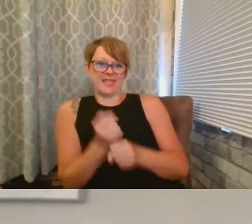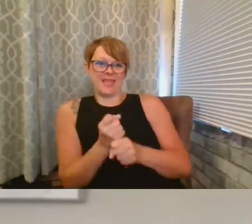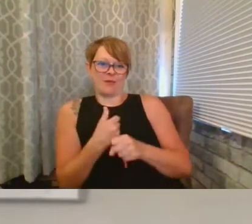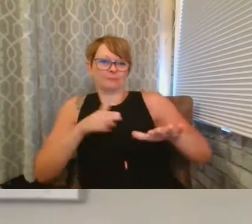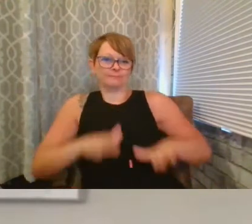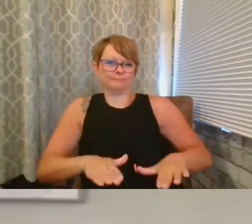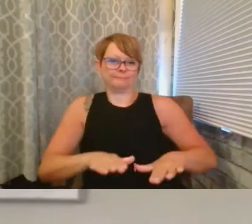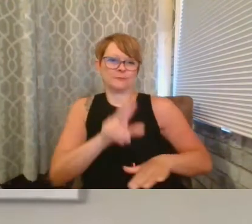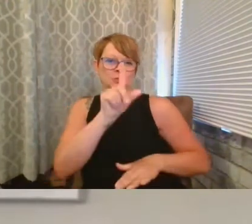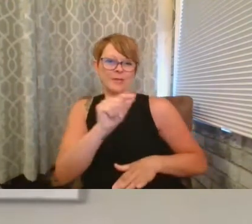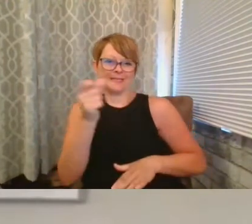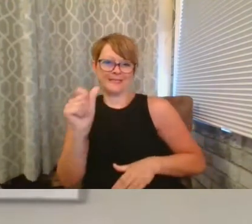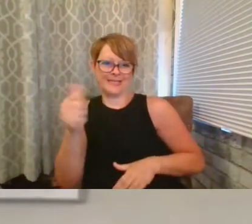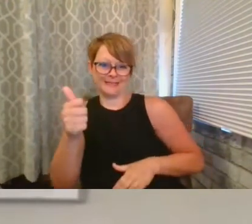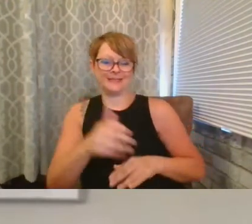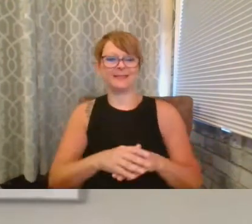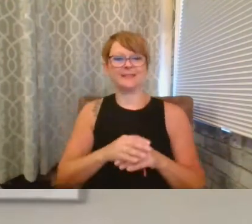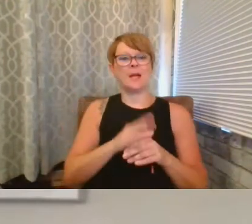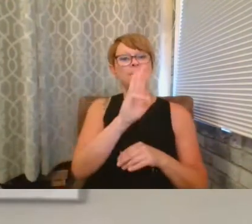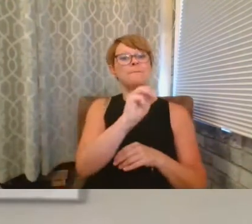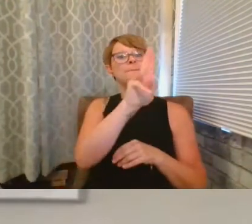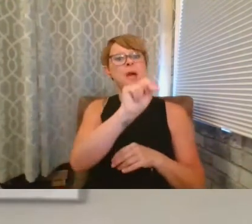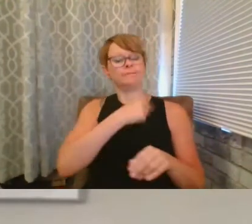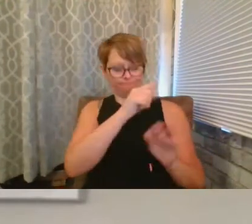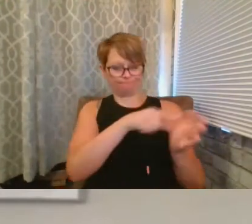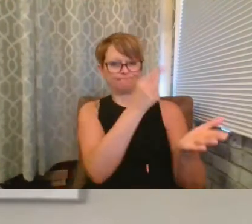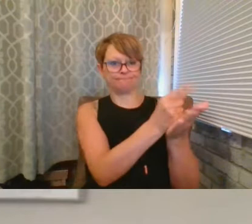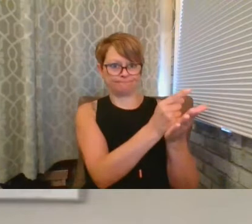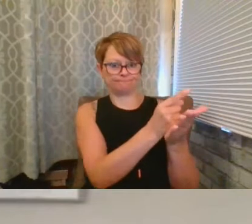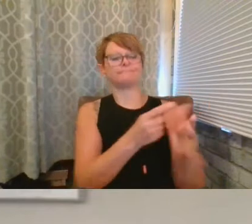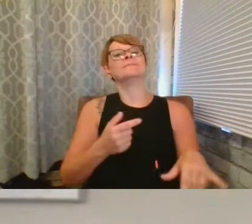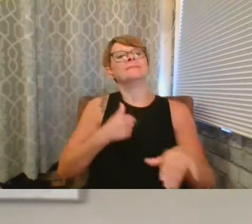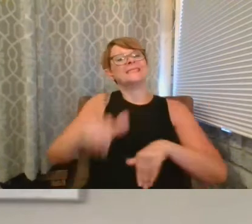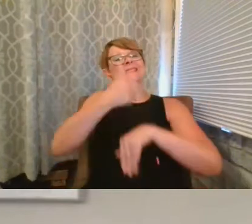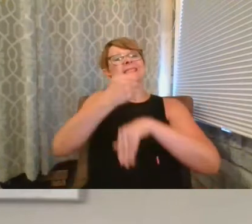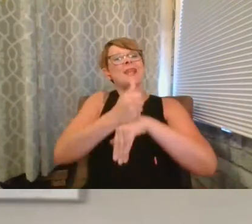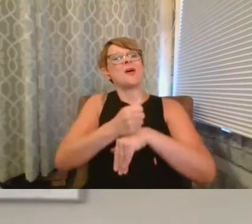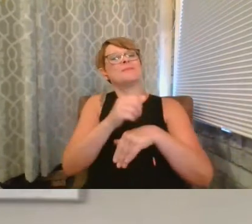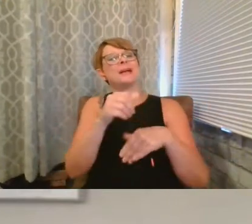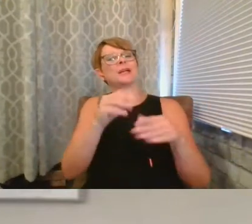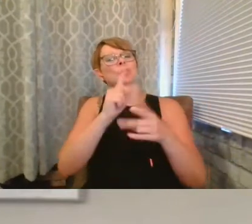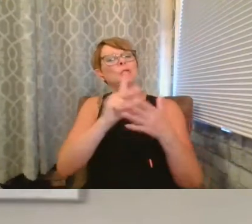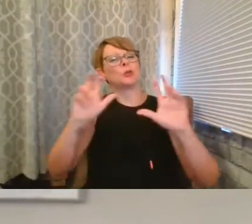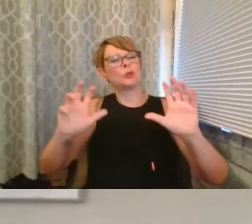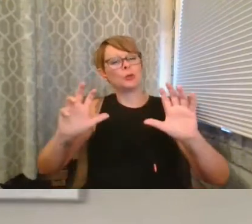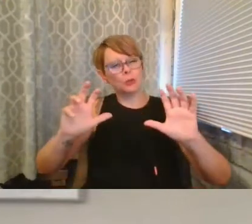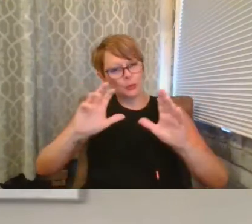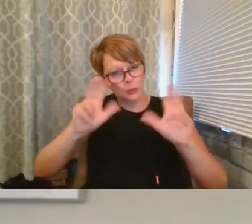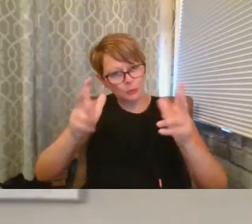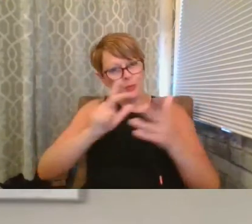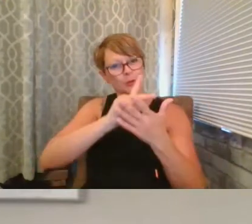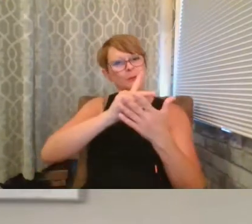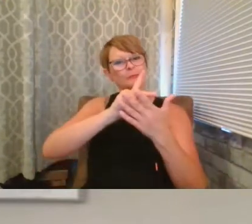And after I graduated from MUN, I started a software company called HeyOrca. We are a social media management